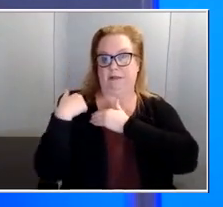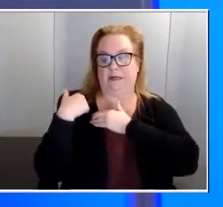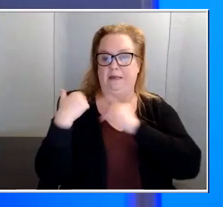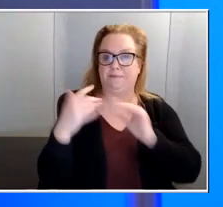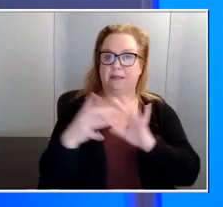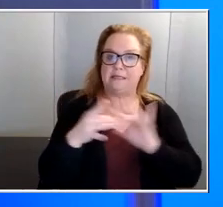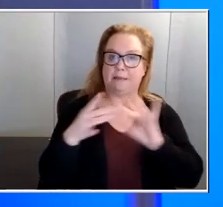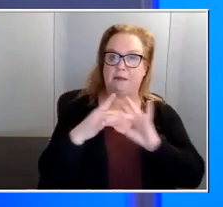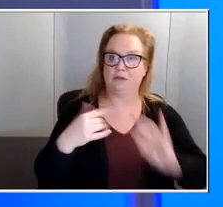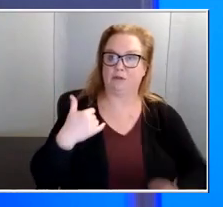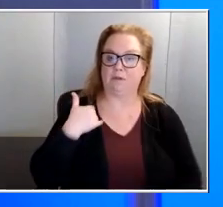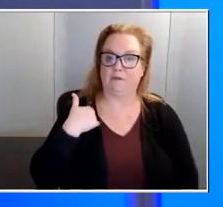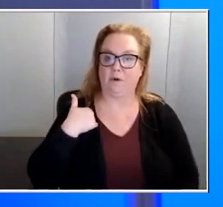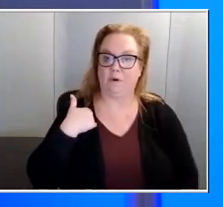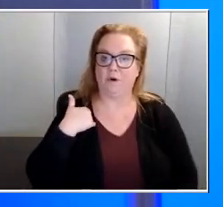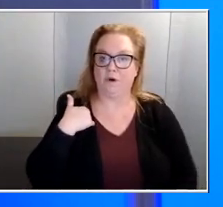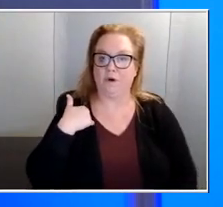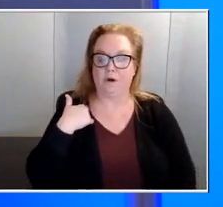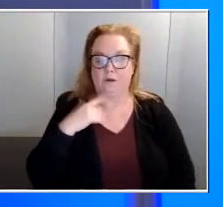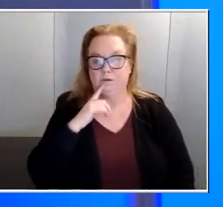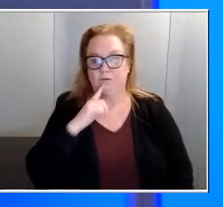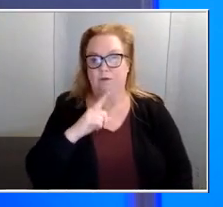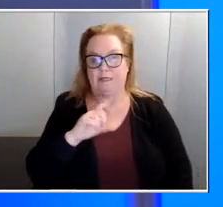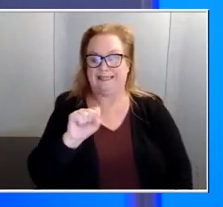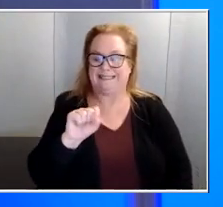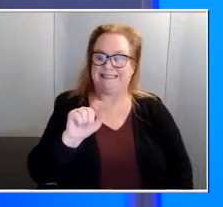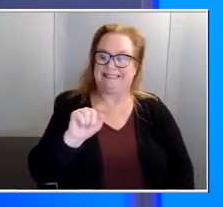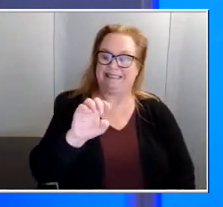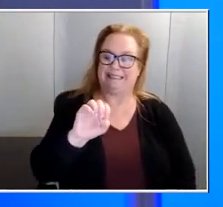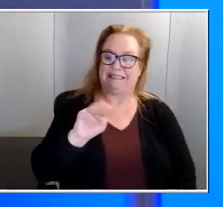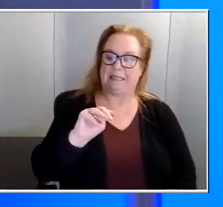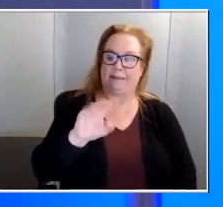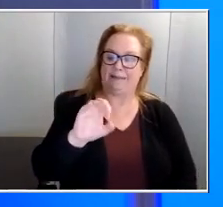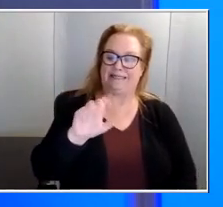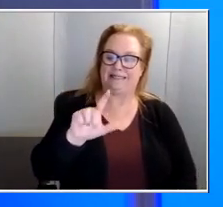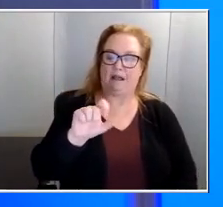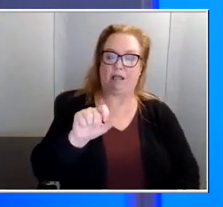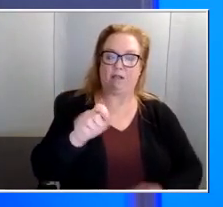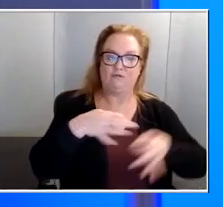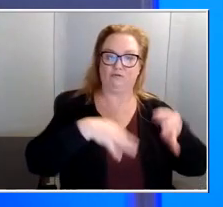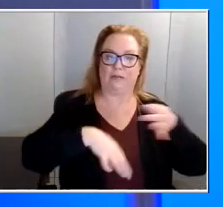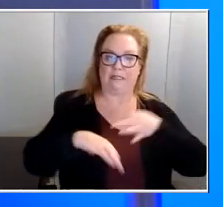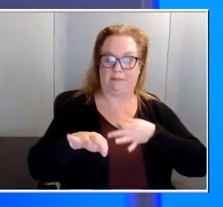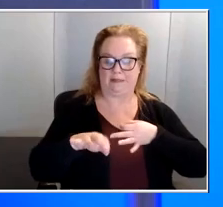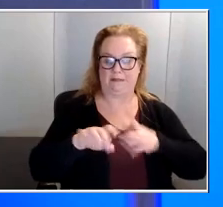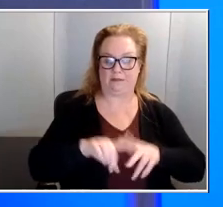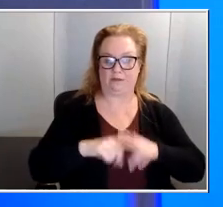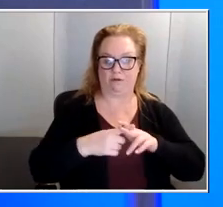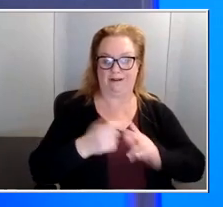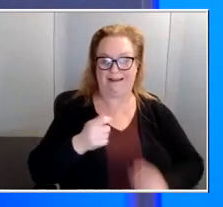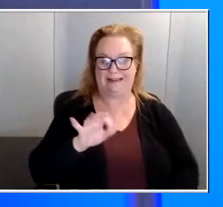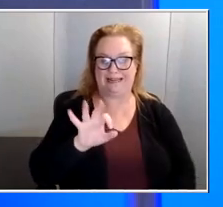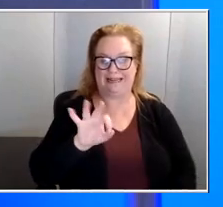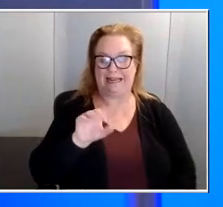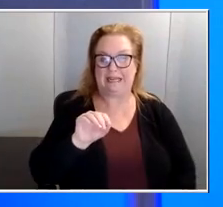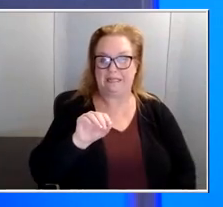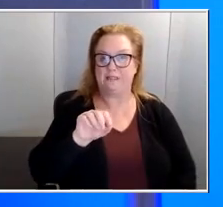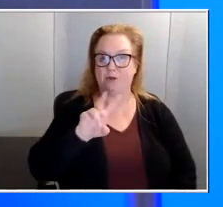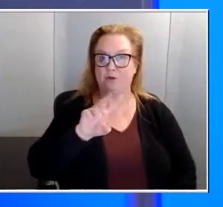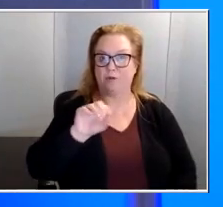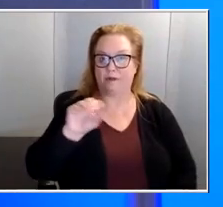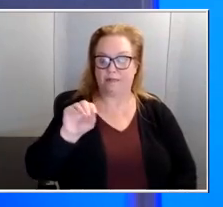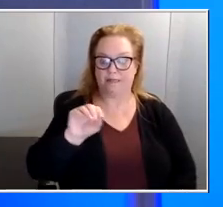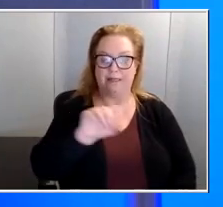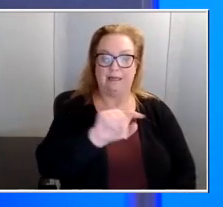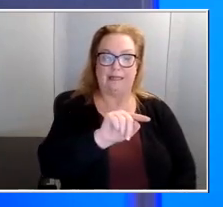earlier, is really based on stem cell transplant back in the 90s and the early part of this century, where we saw that the T